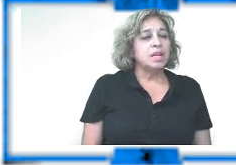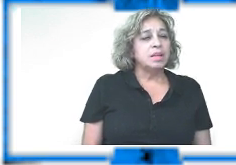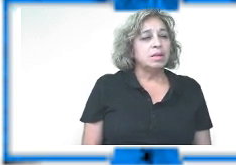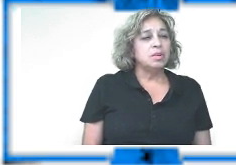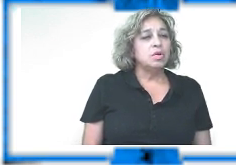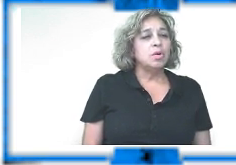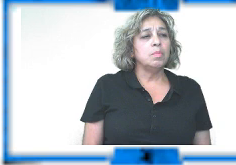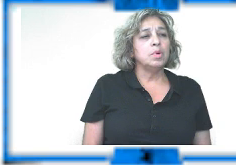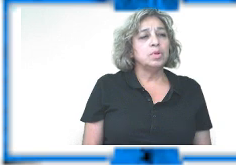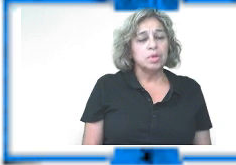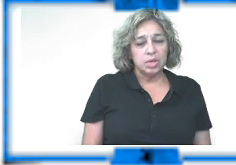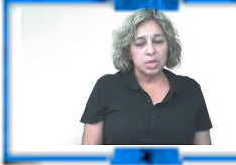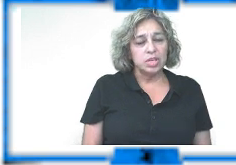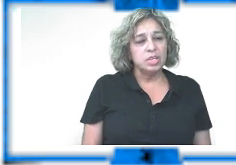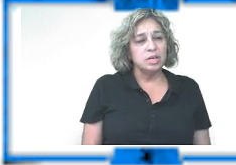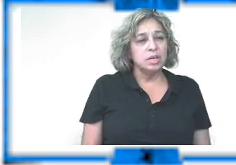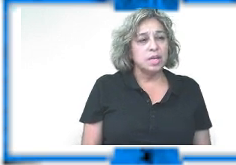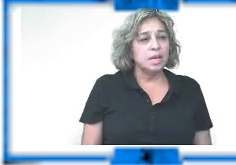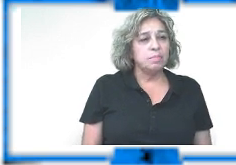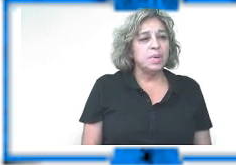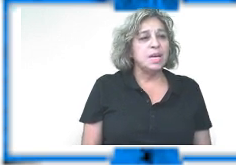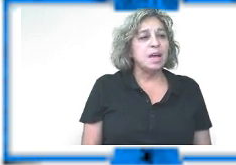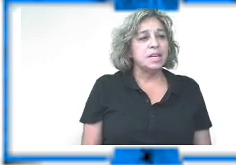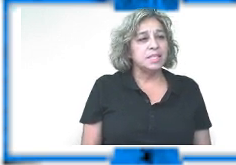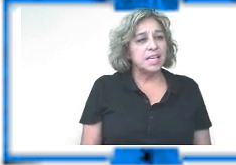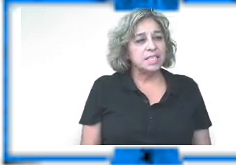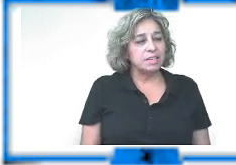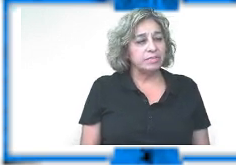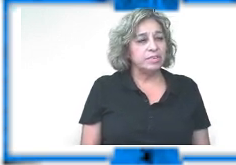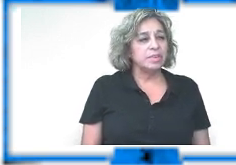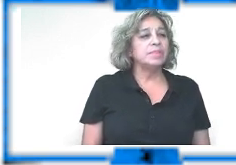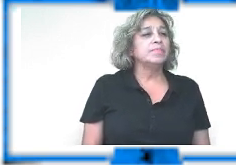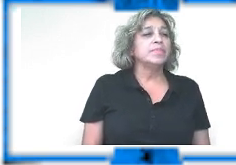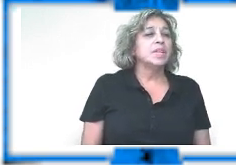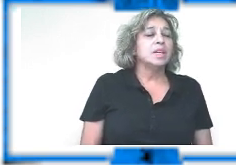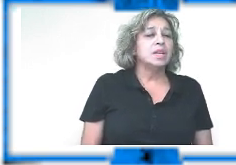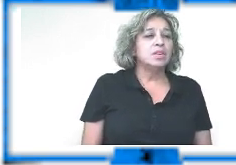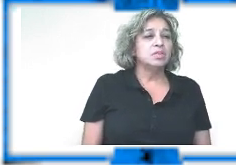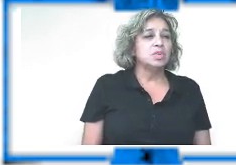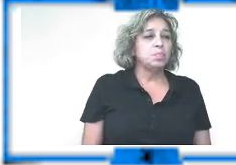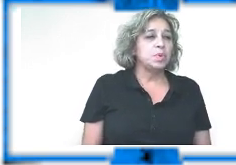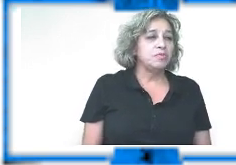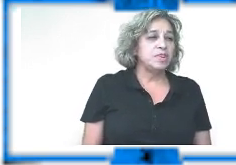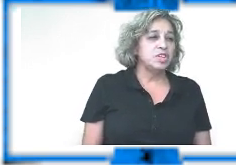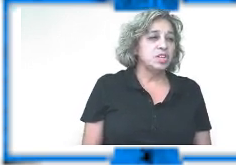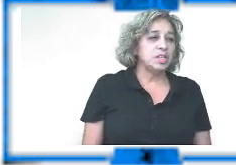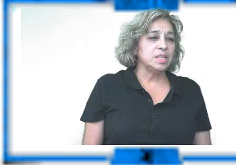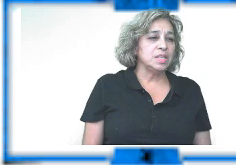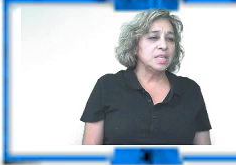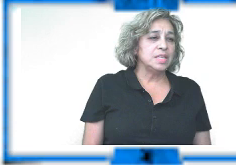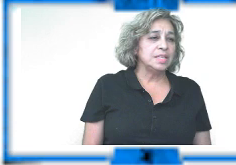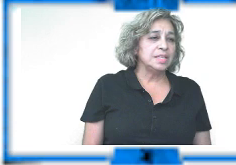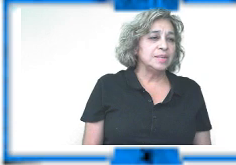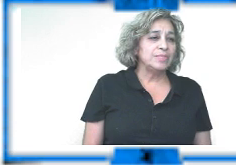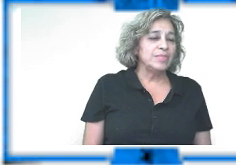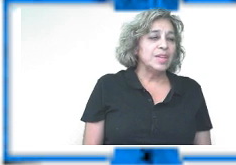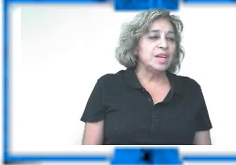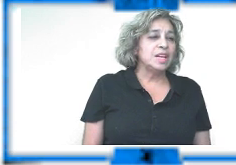in a normal, good, but not excessive. No